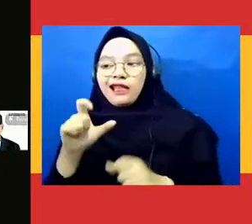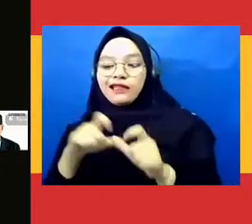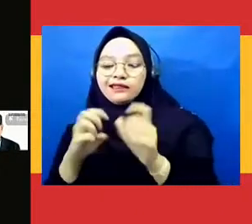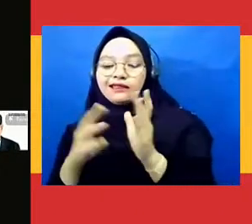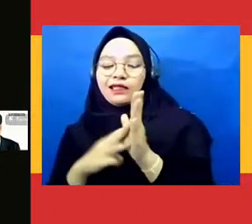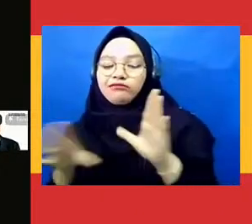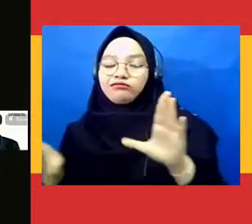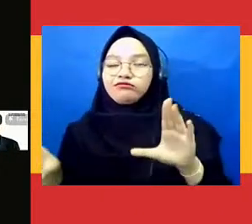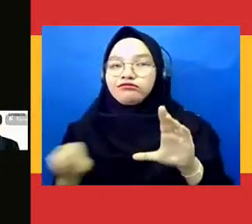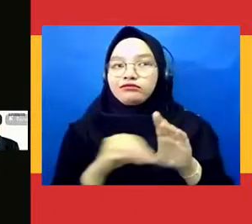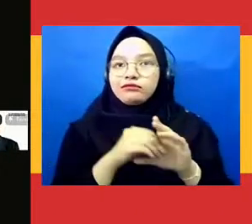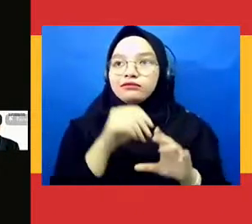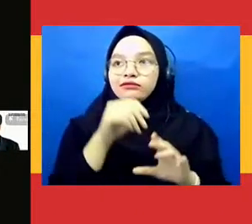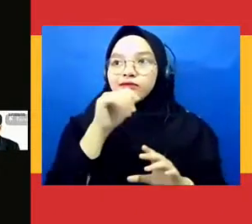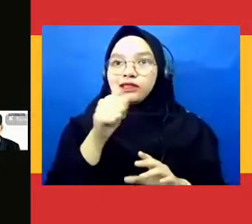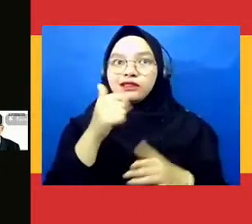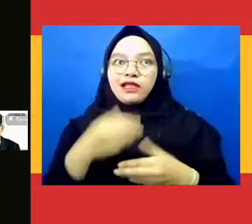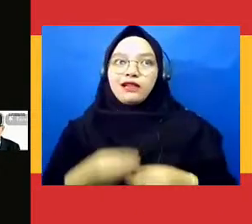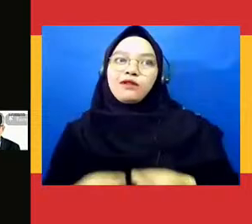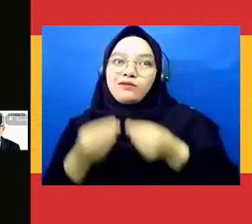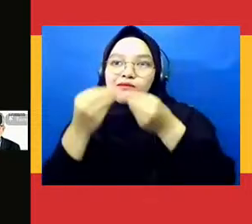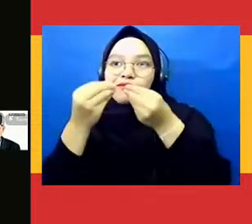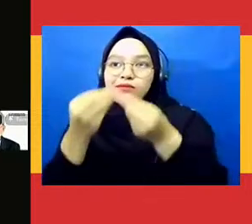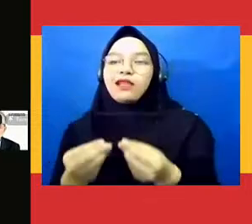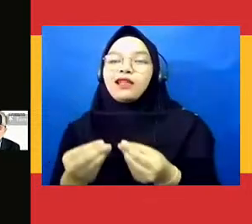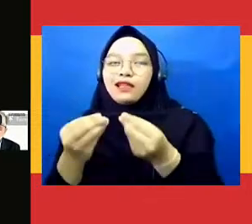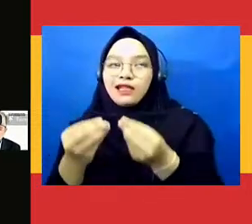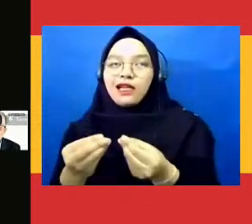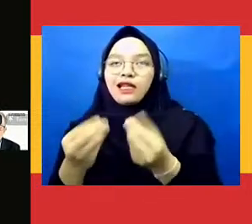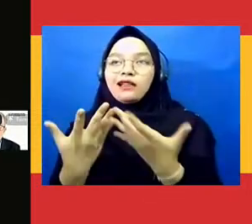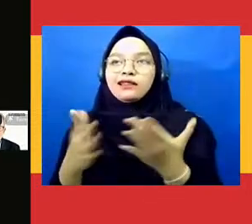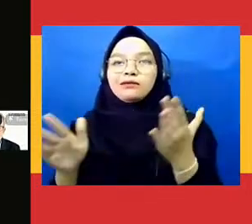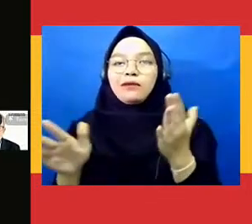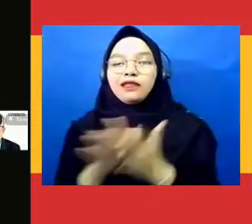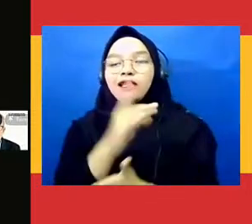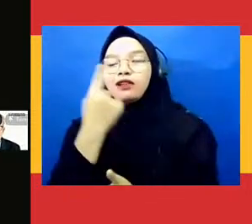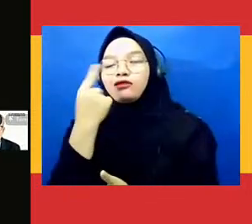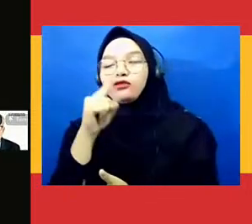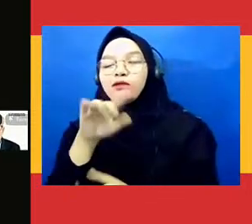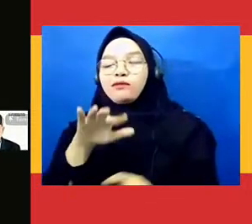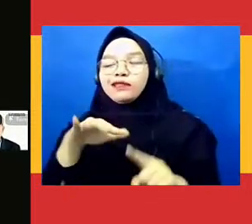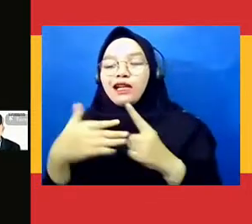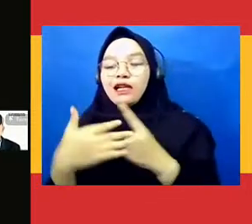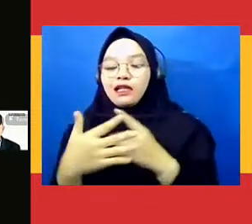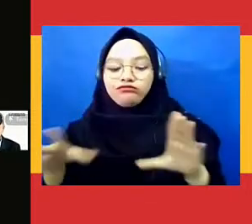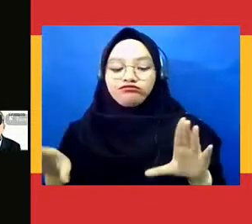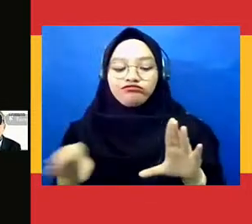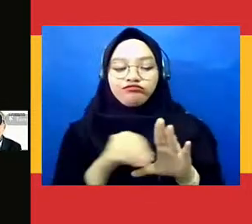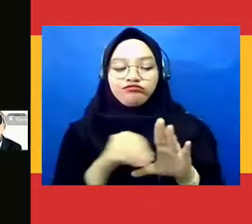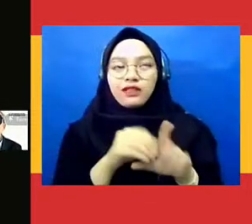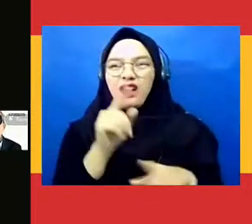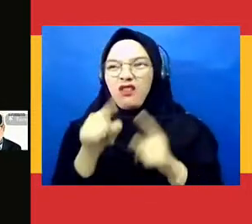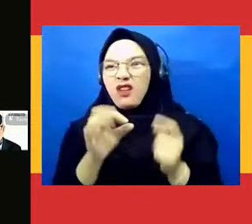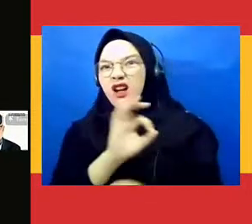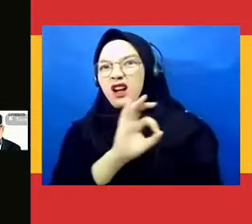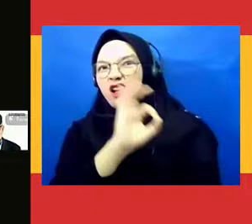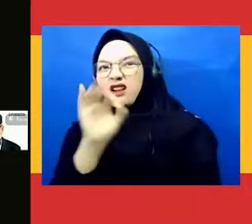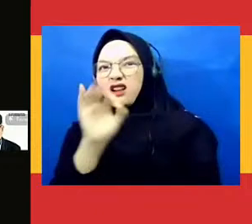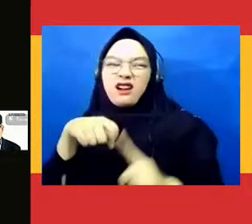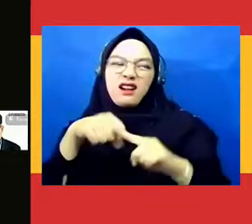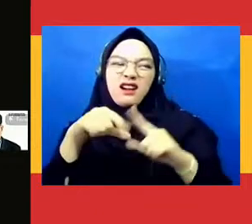participate. Without these kind of channels, the general public cannot participate